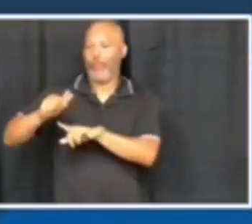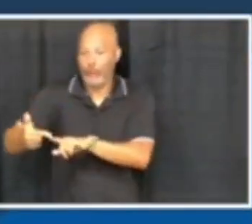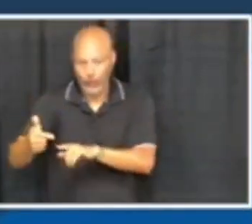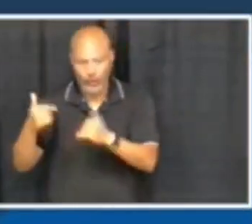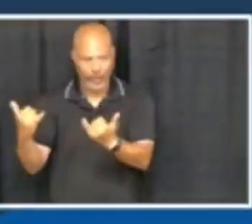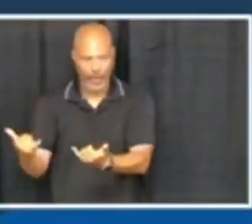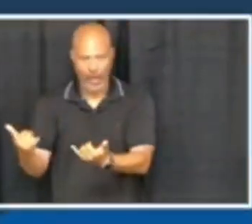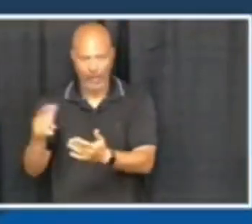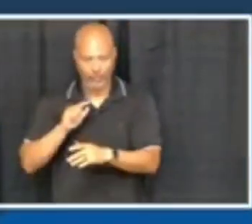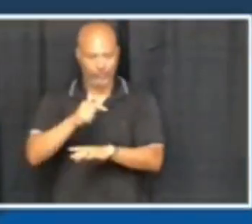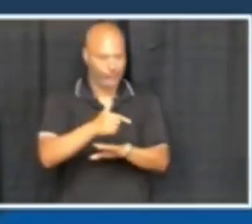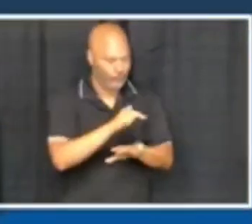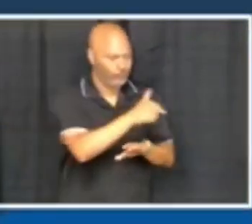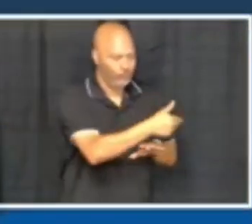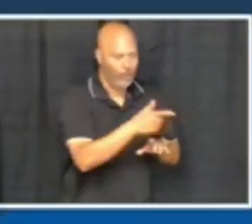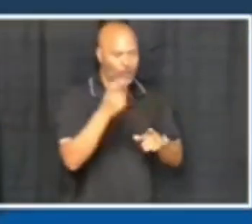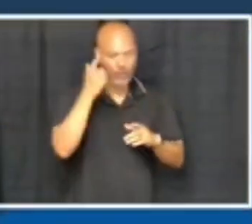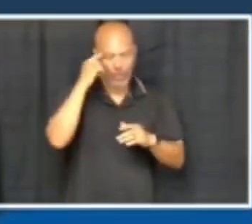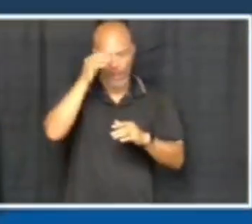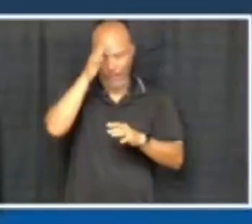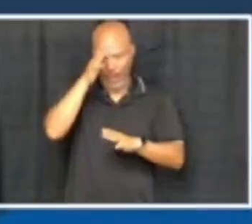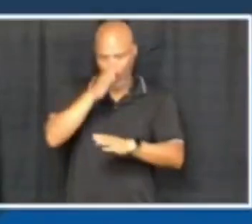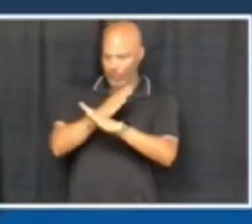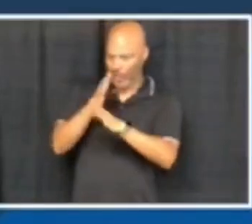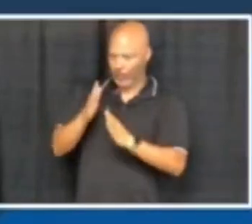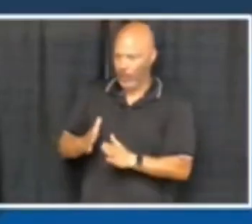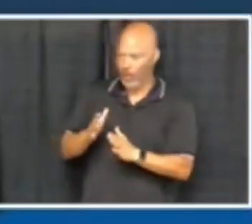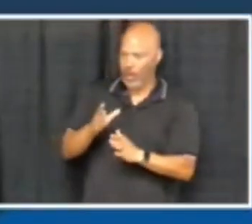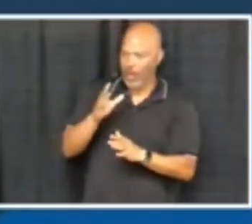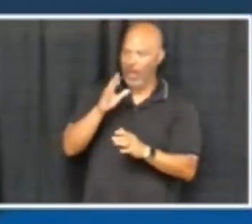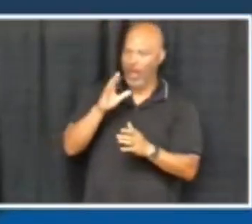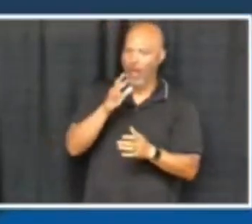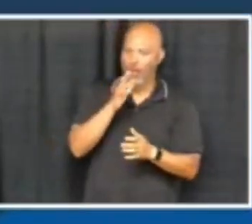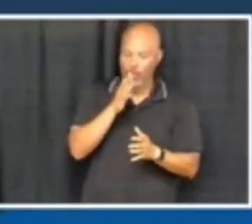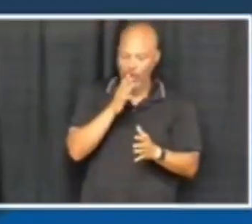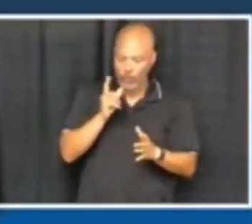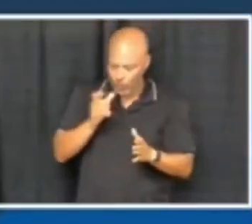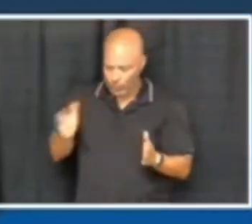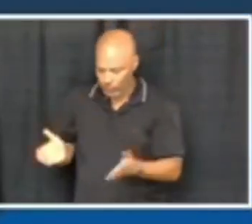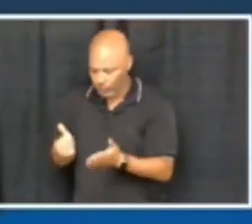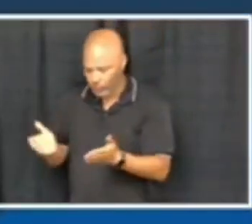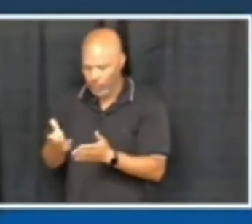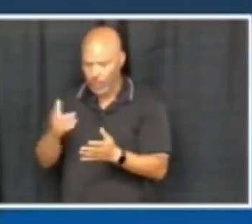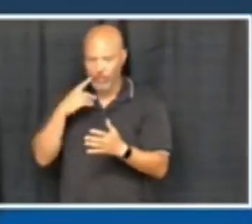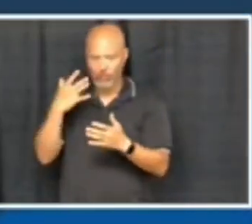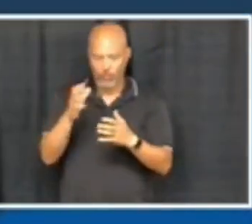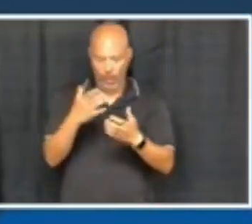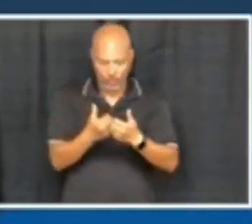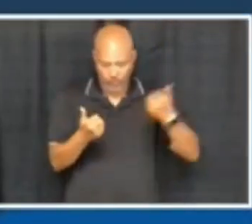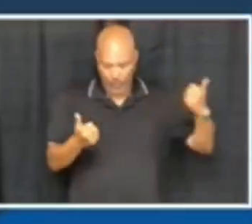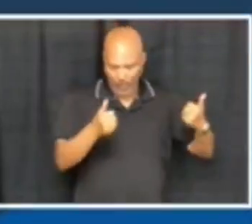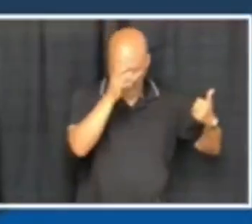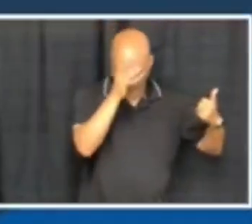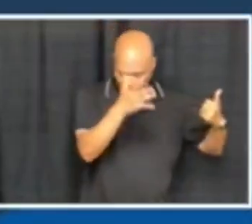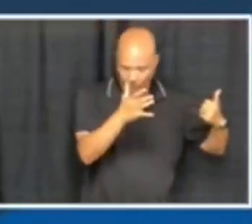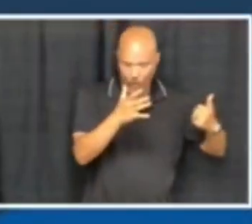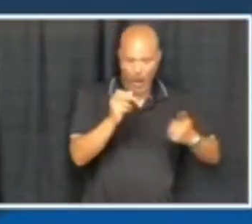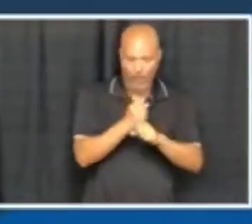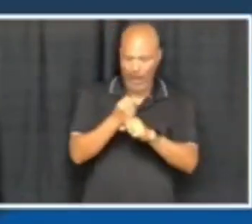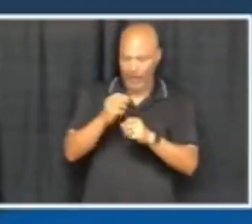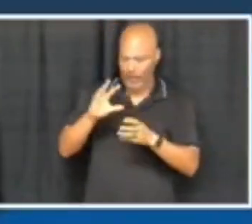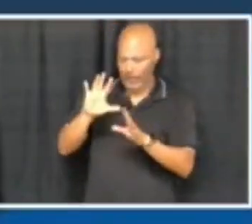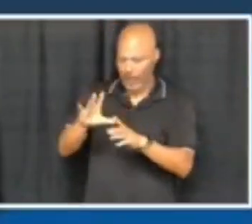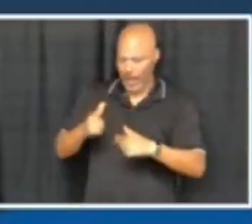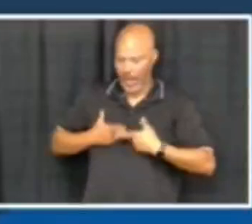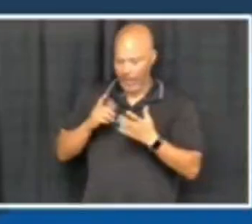you got to think, you get the father as the protector, and then the mother who's the nurturer, and remove one of the elements, and it really throws a wrench in